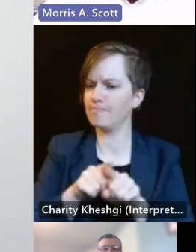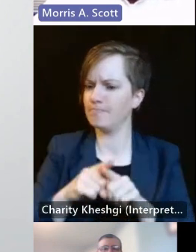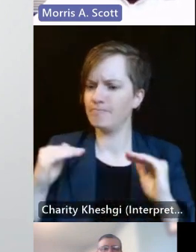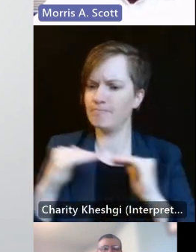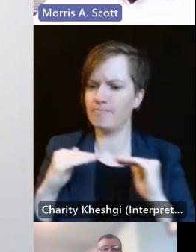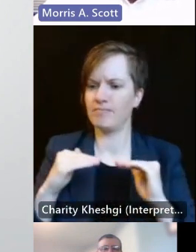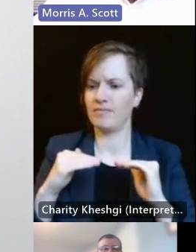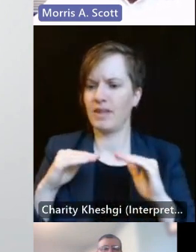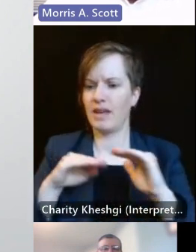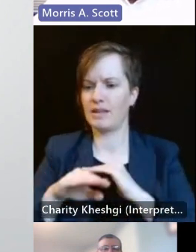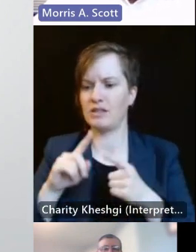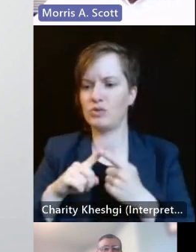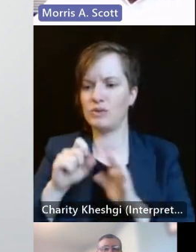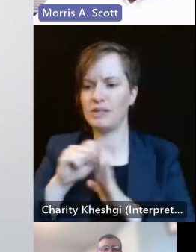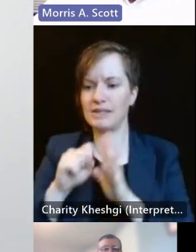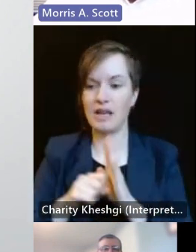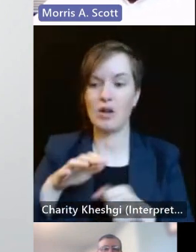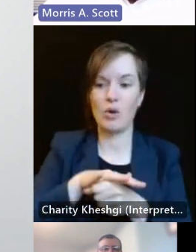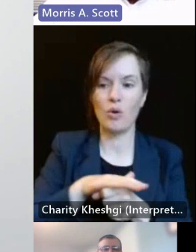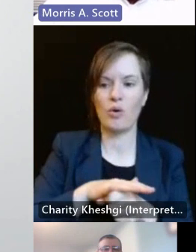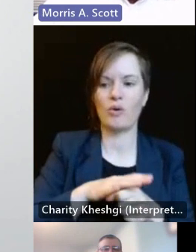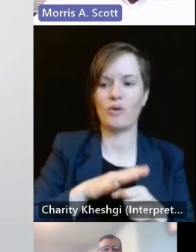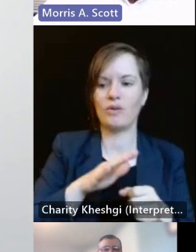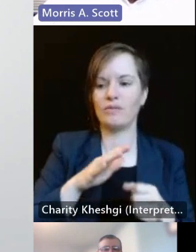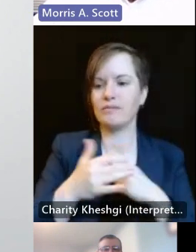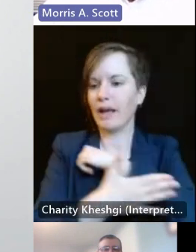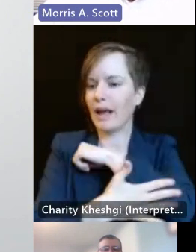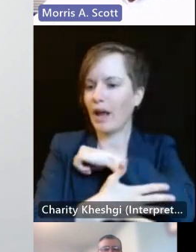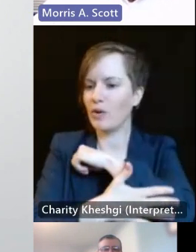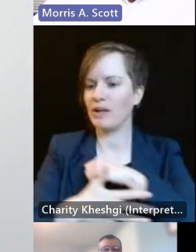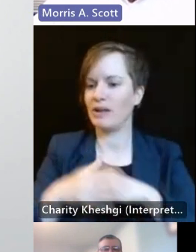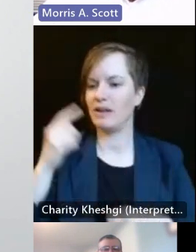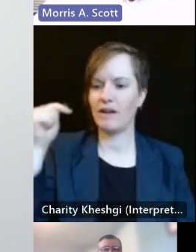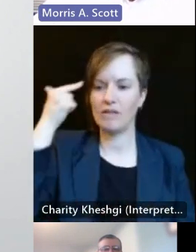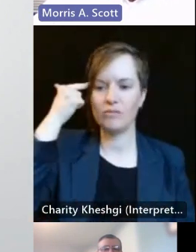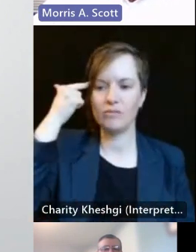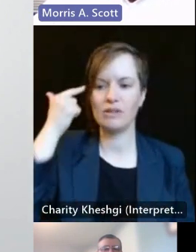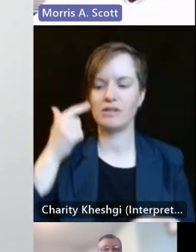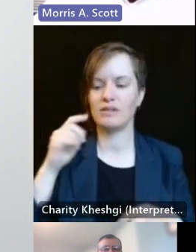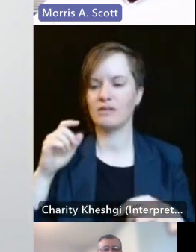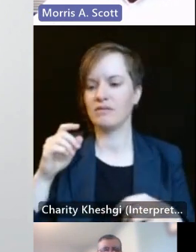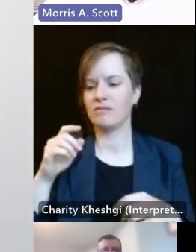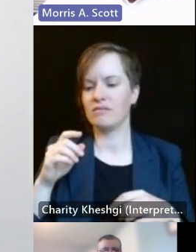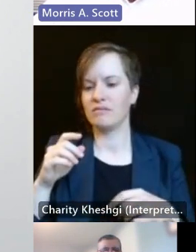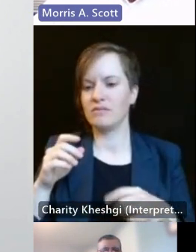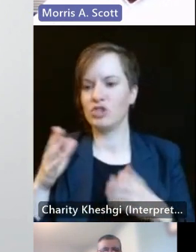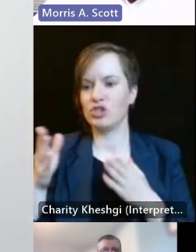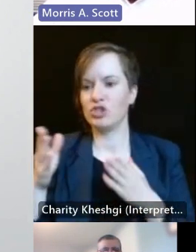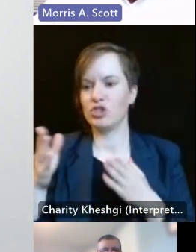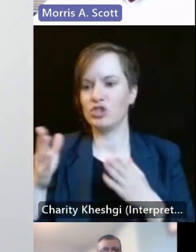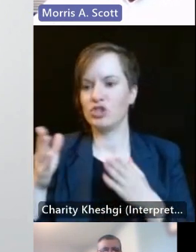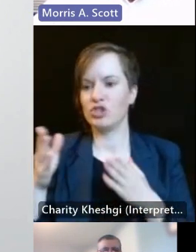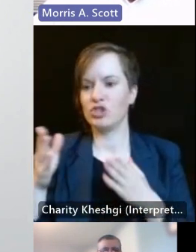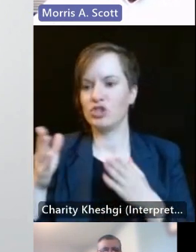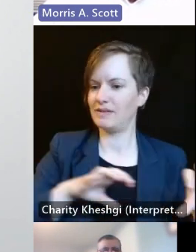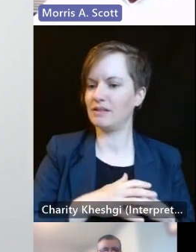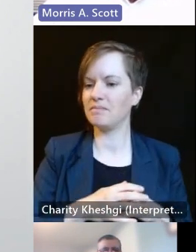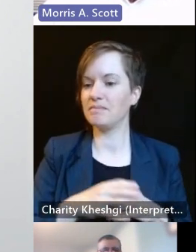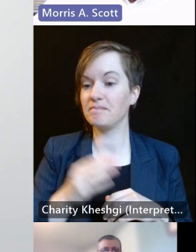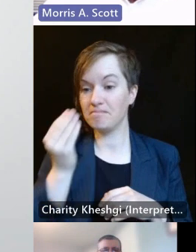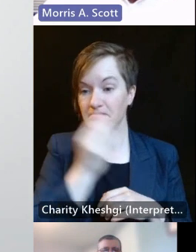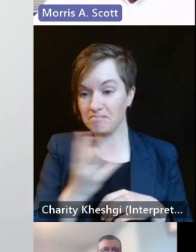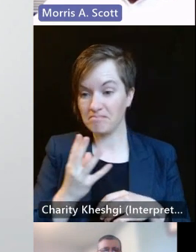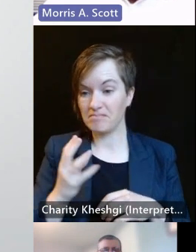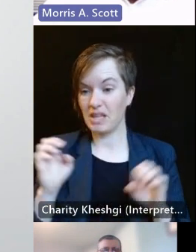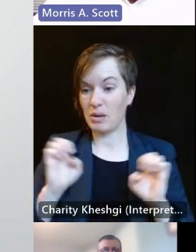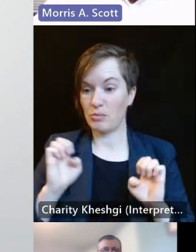emergency program services and activities. Yes, emergency preparedness and planning is an issue